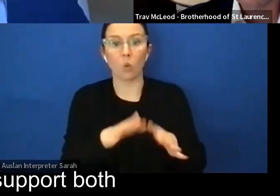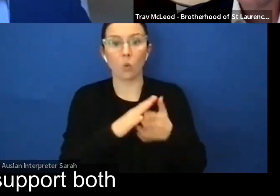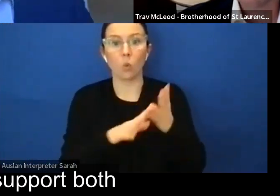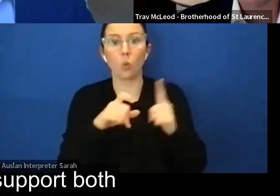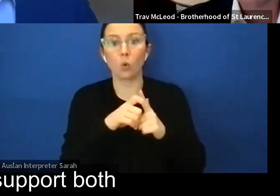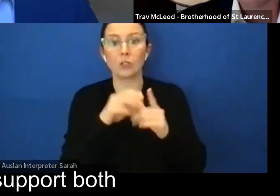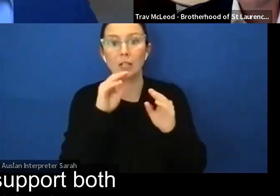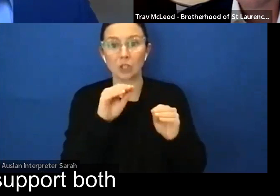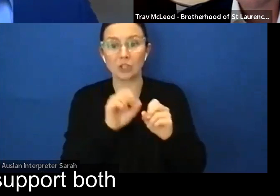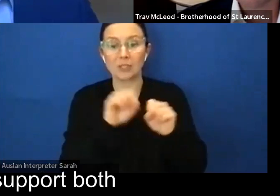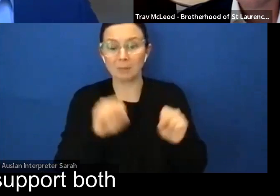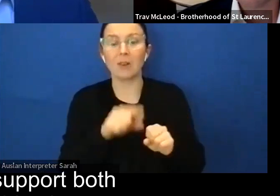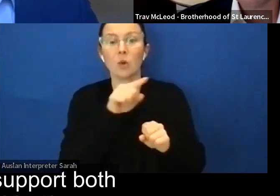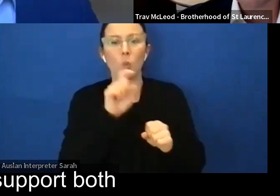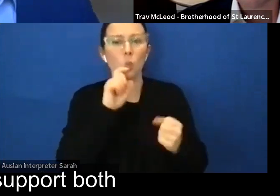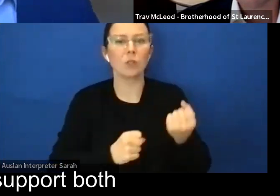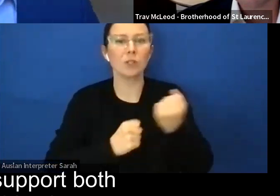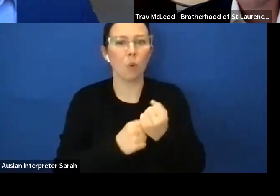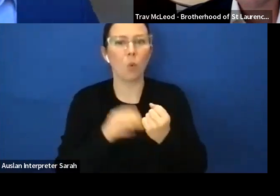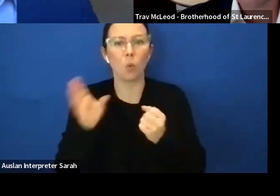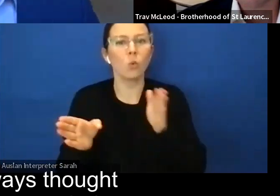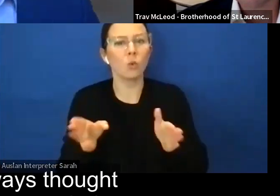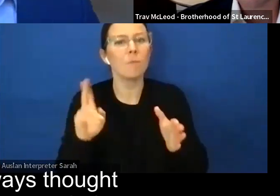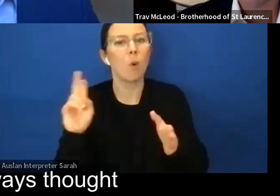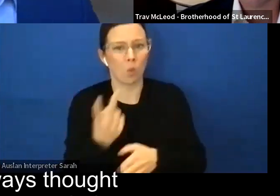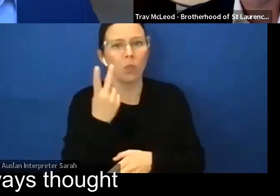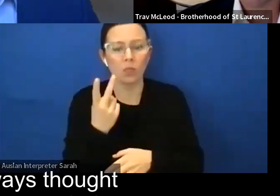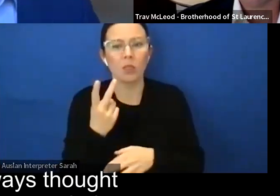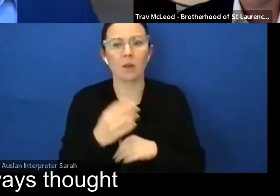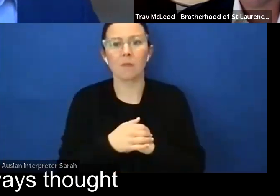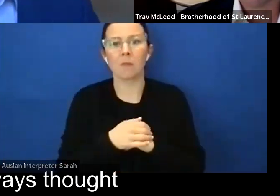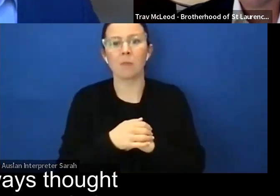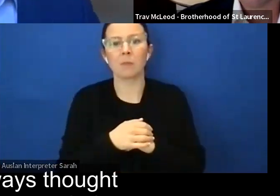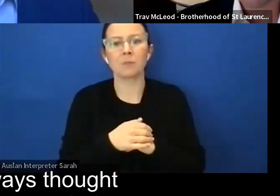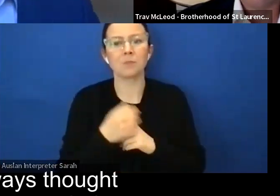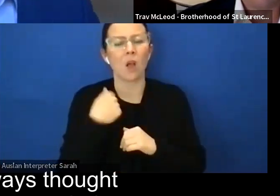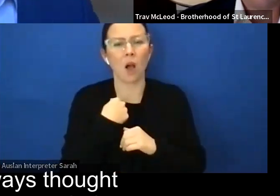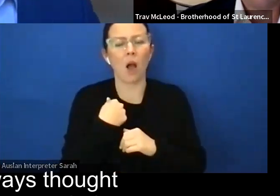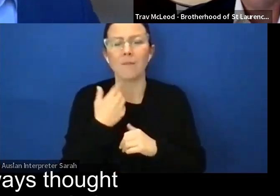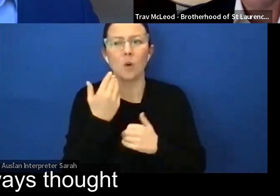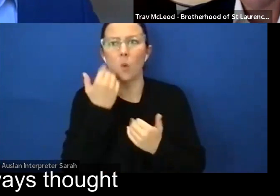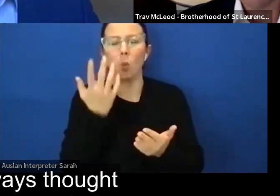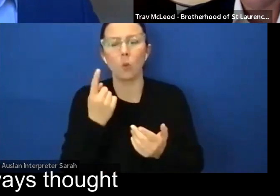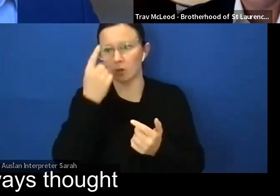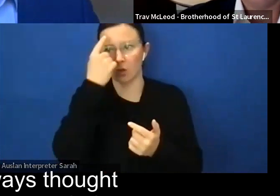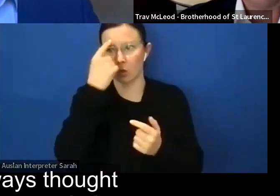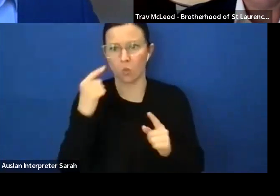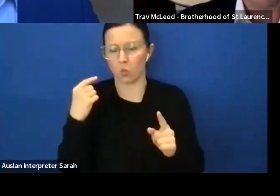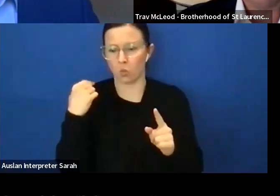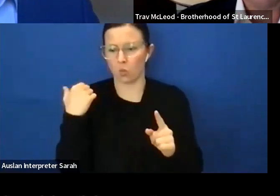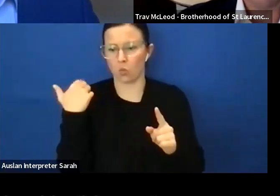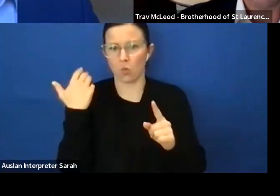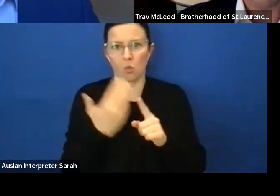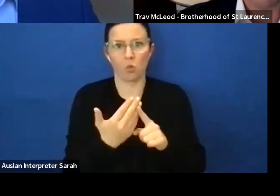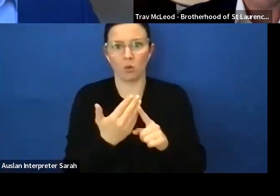going to support both of those objectives. And I've always thought over the long period that